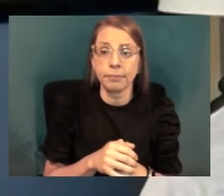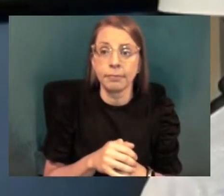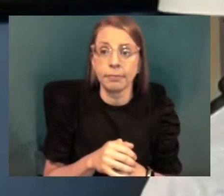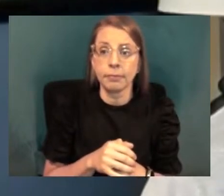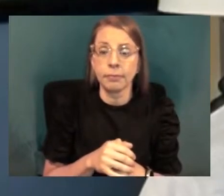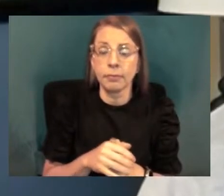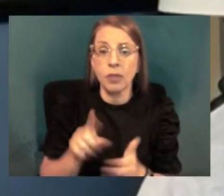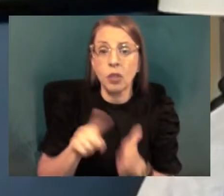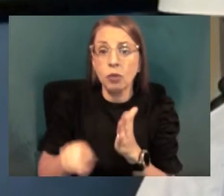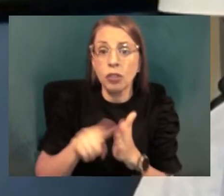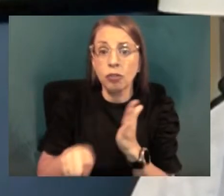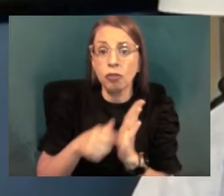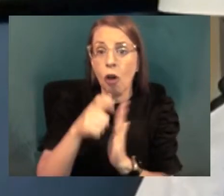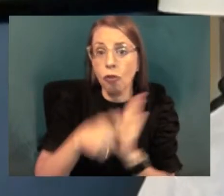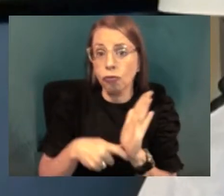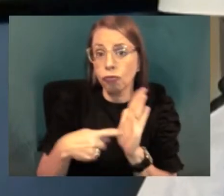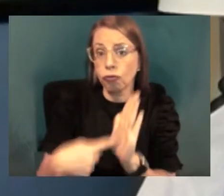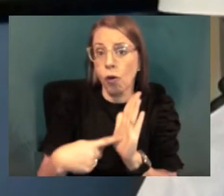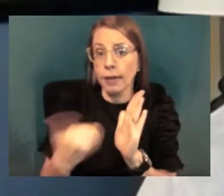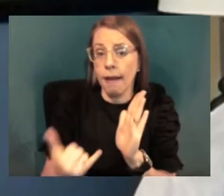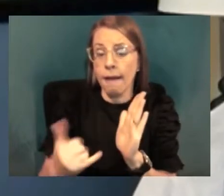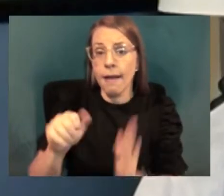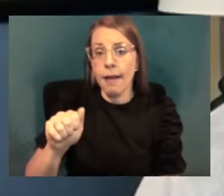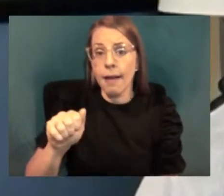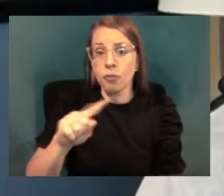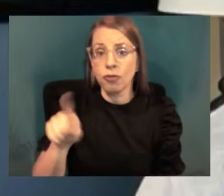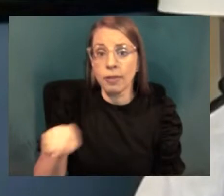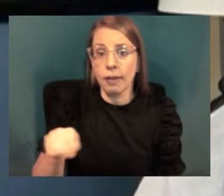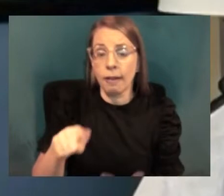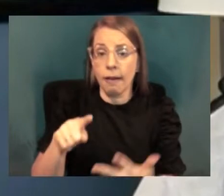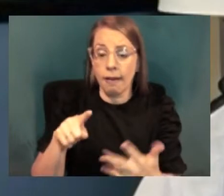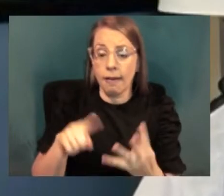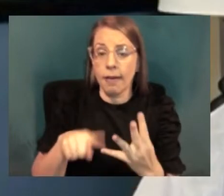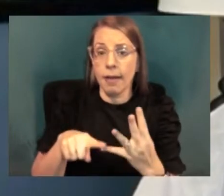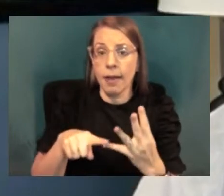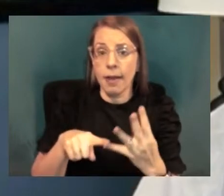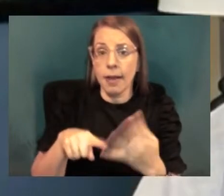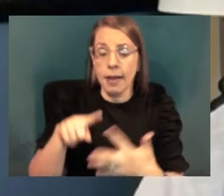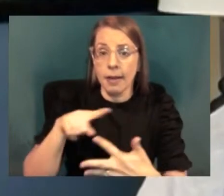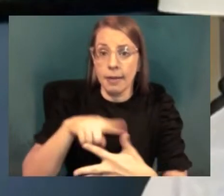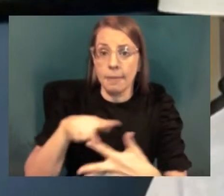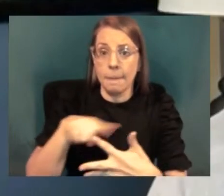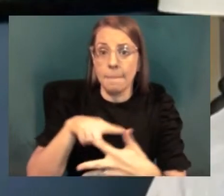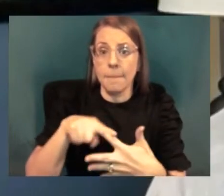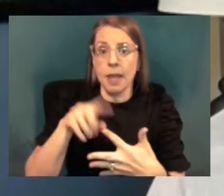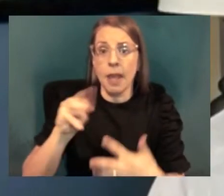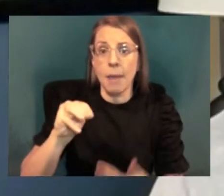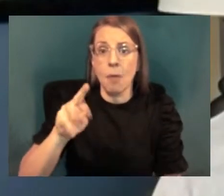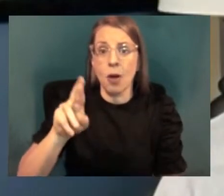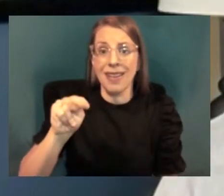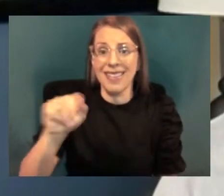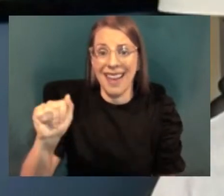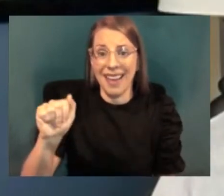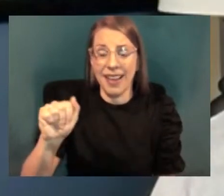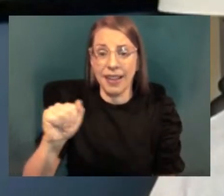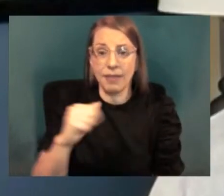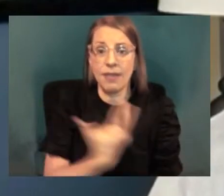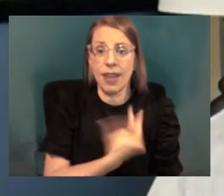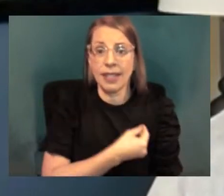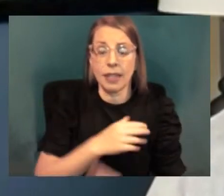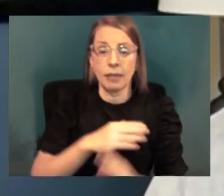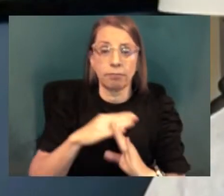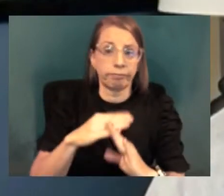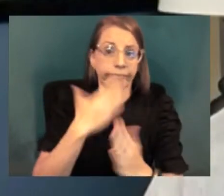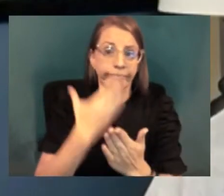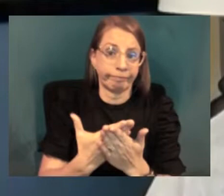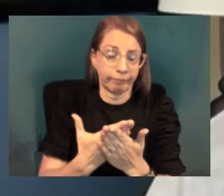research articles out now showing that AstraZeneca and the mRNA vaccines all provide good protection against Delta